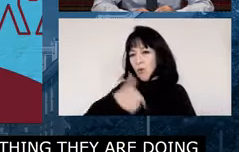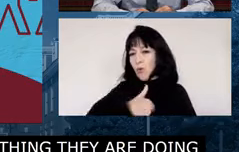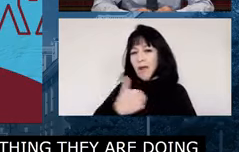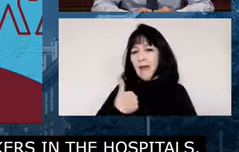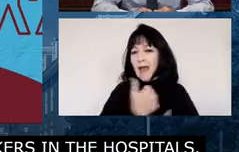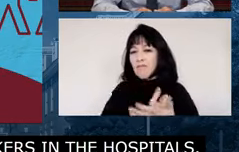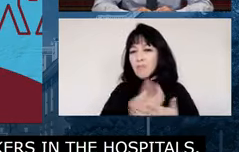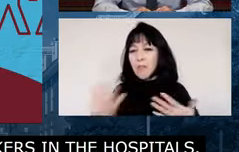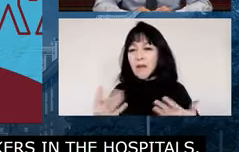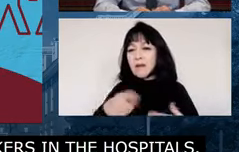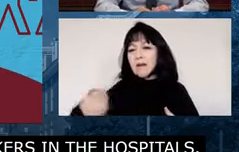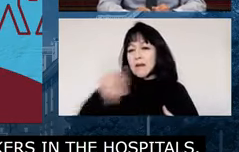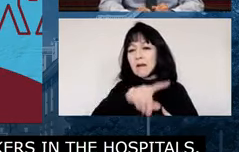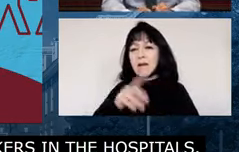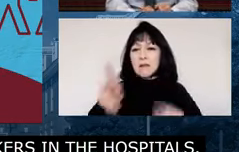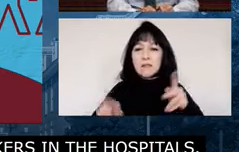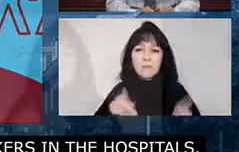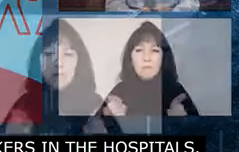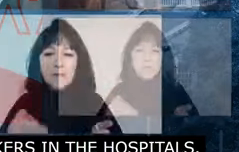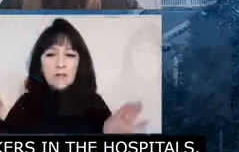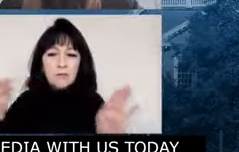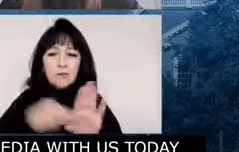for any questions that you might have.